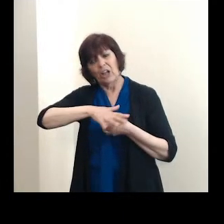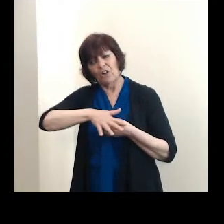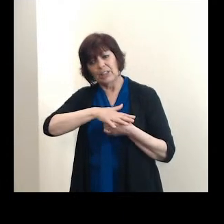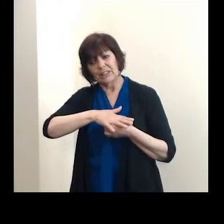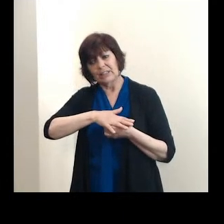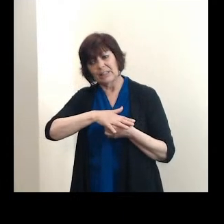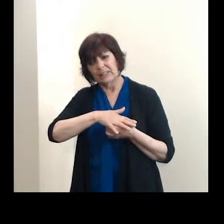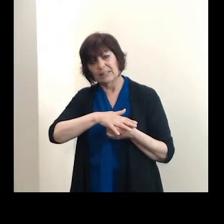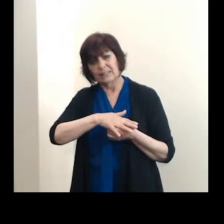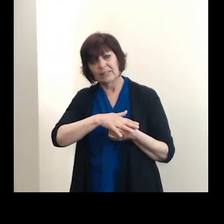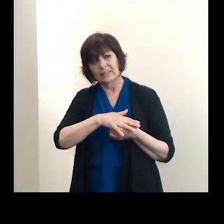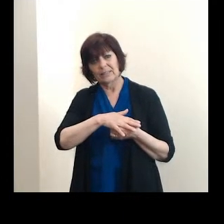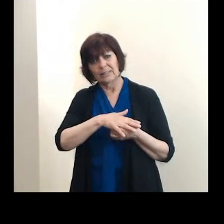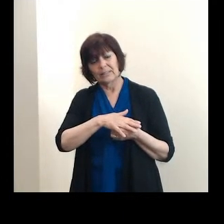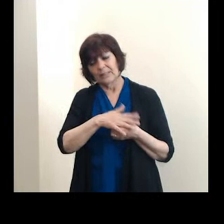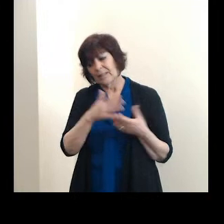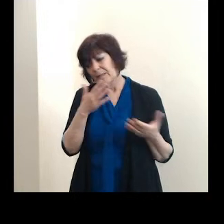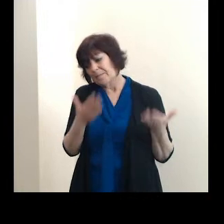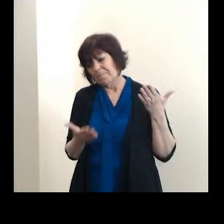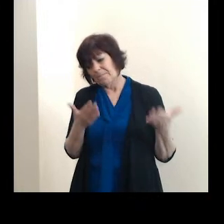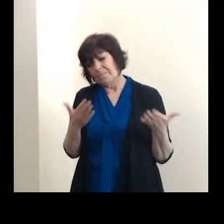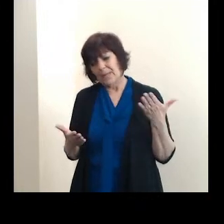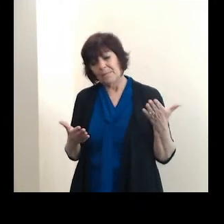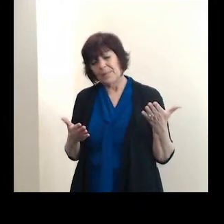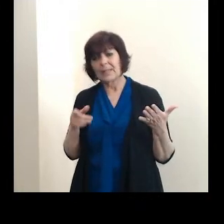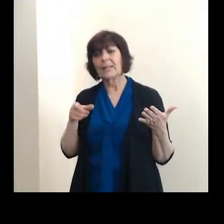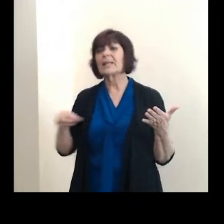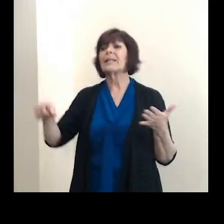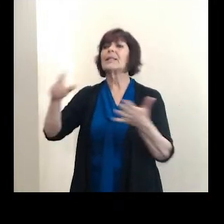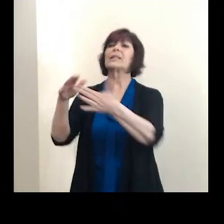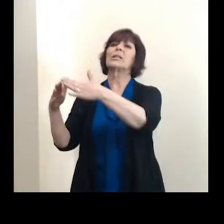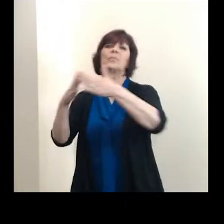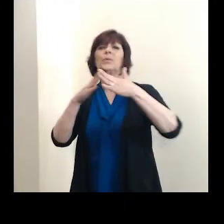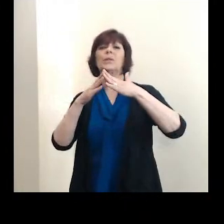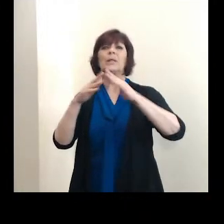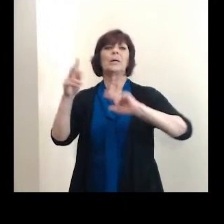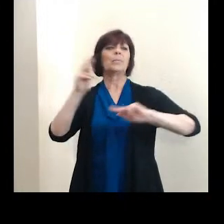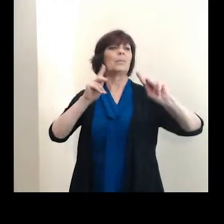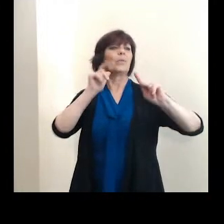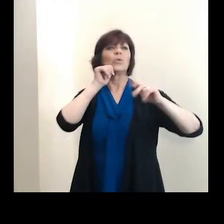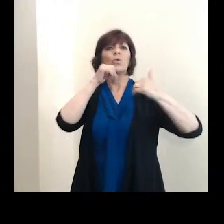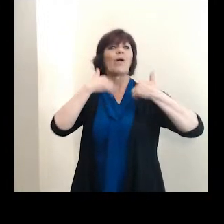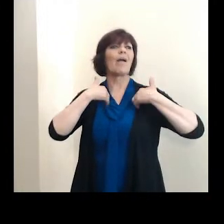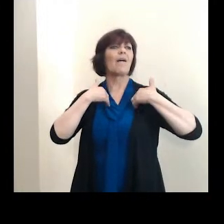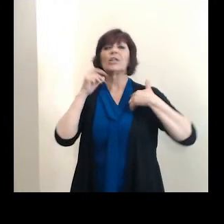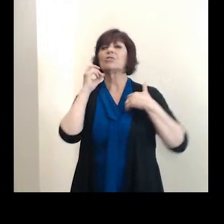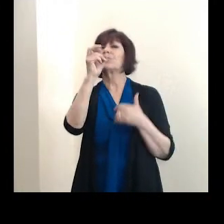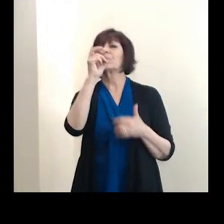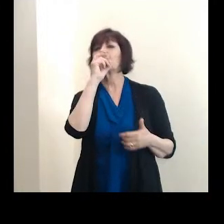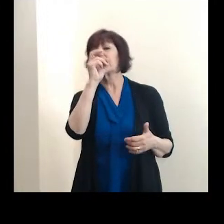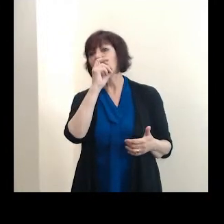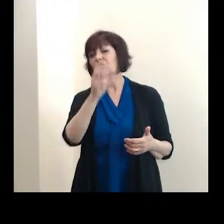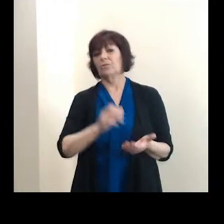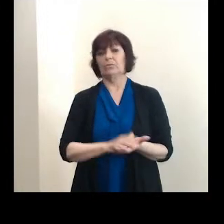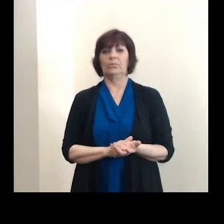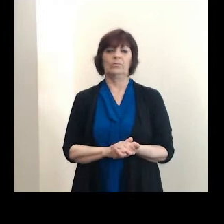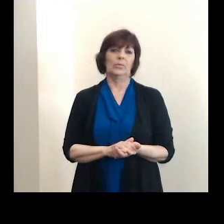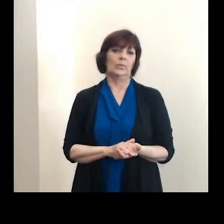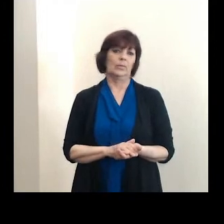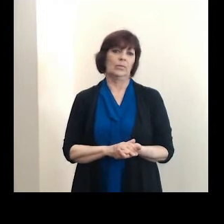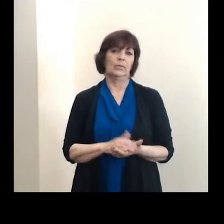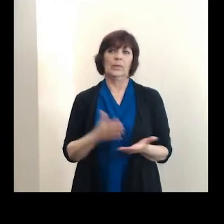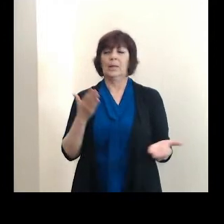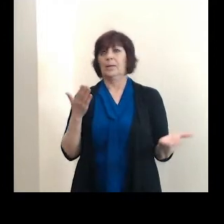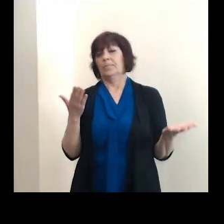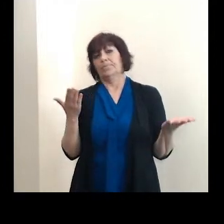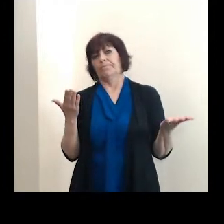that maybe in these communities people don't have a means of transportation to get to a vaccination site in a